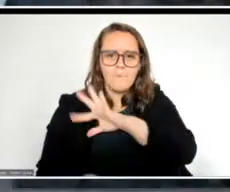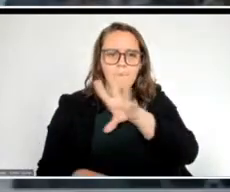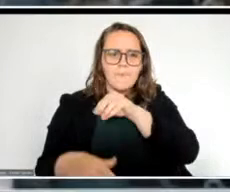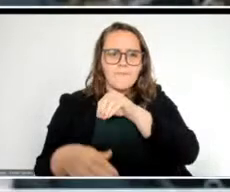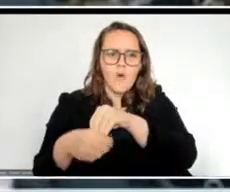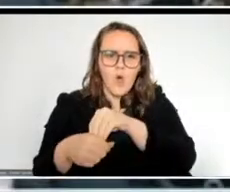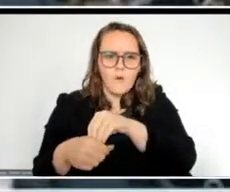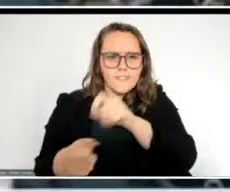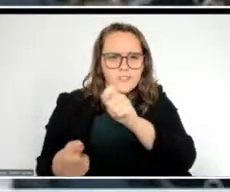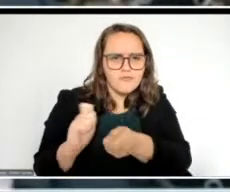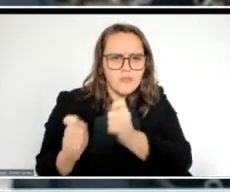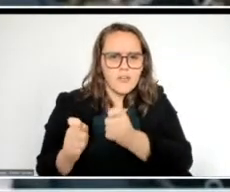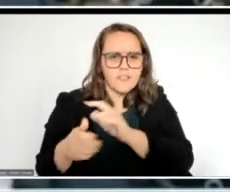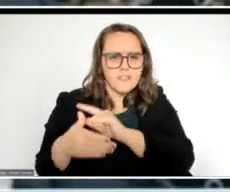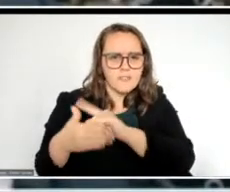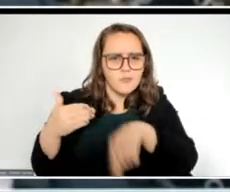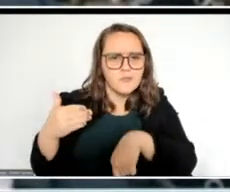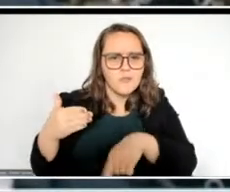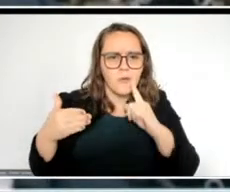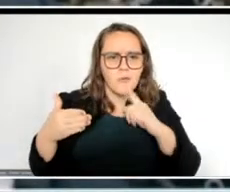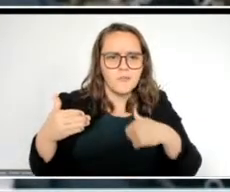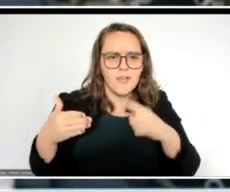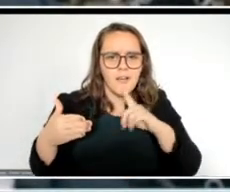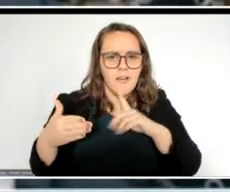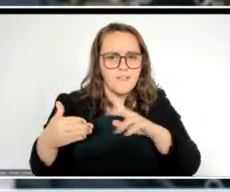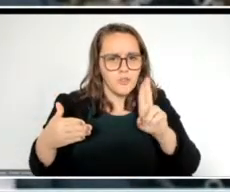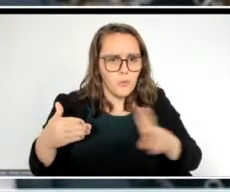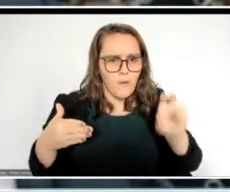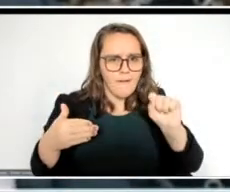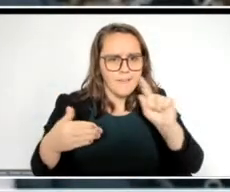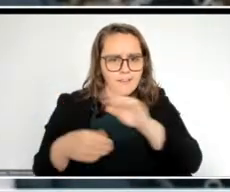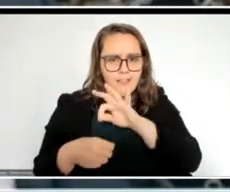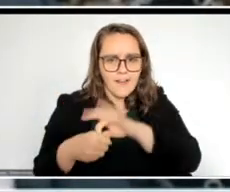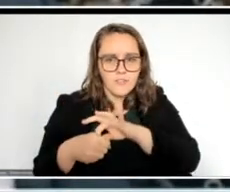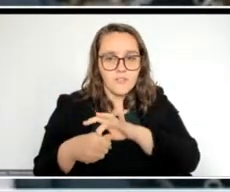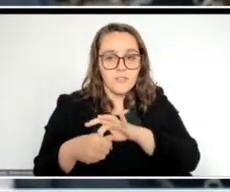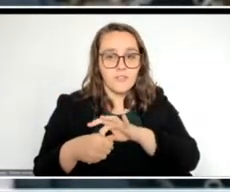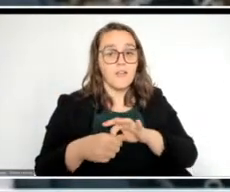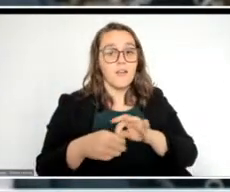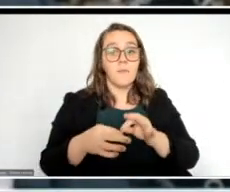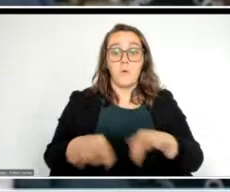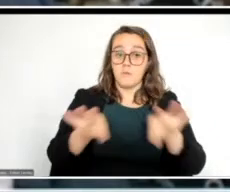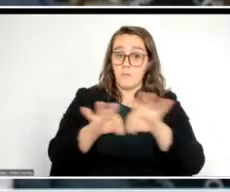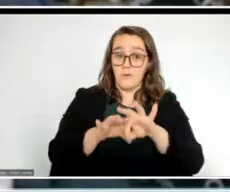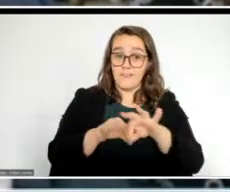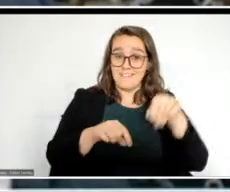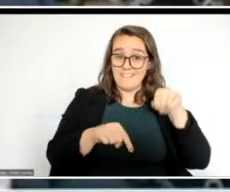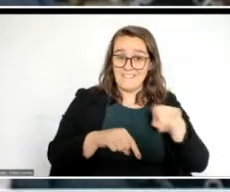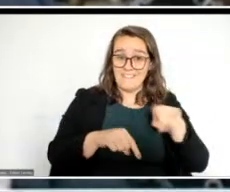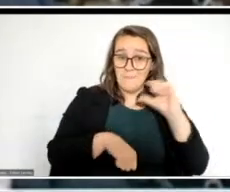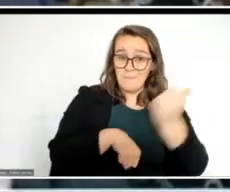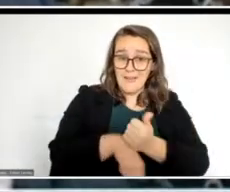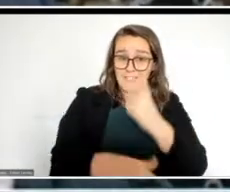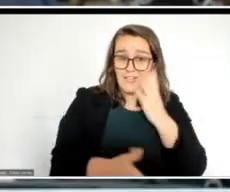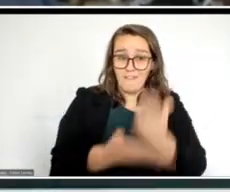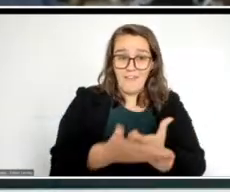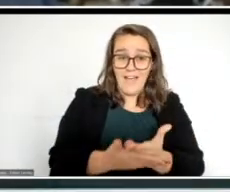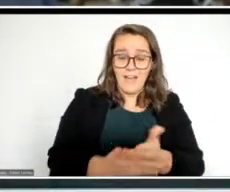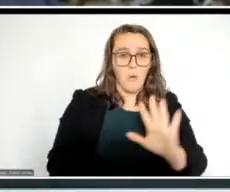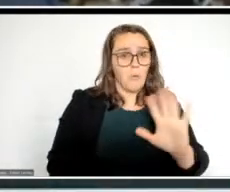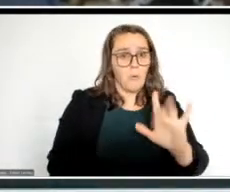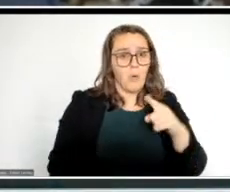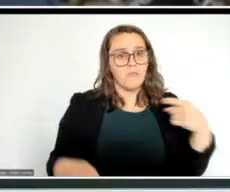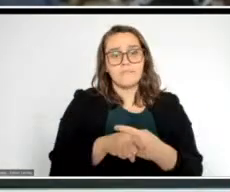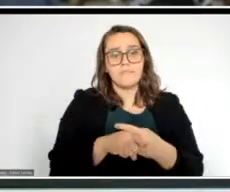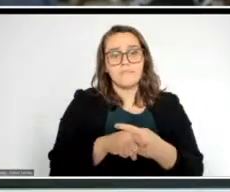election. But more importantly, this was not based on fact. This was actually contrary to the facts as developed